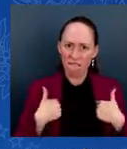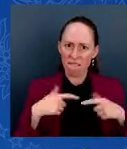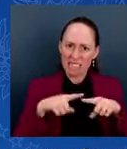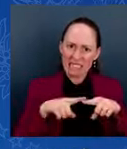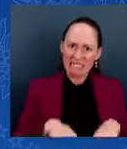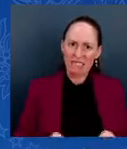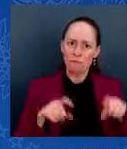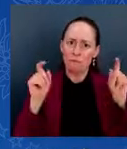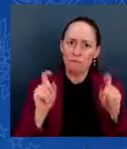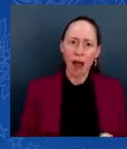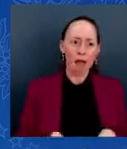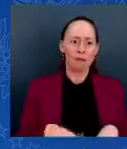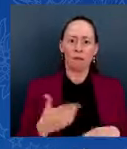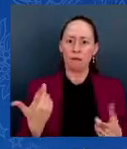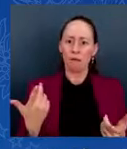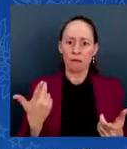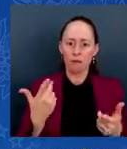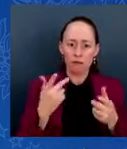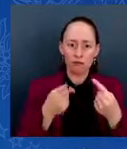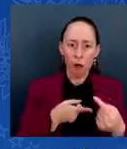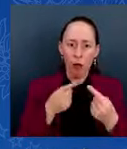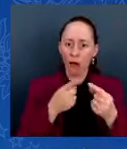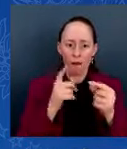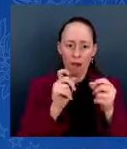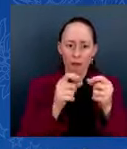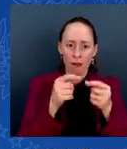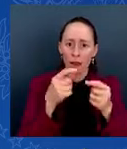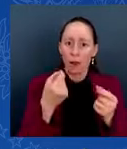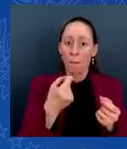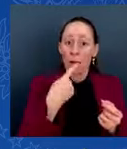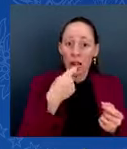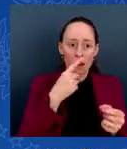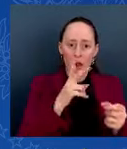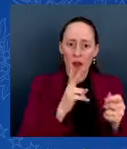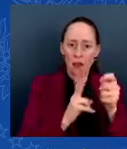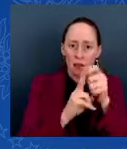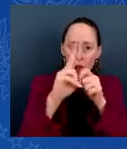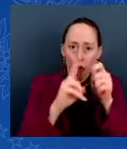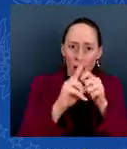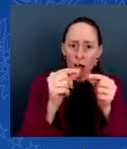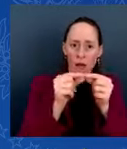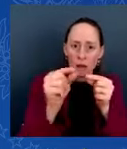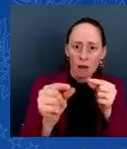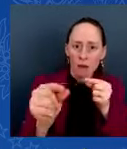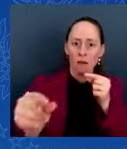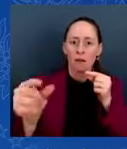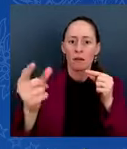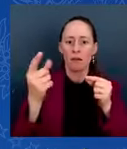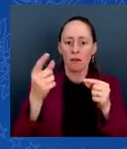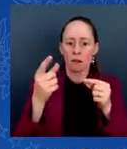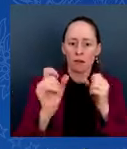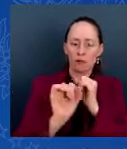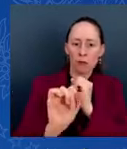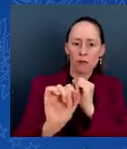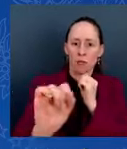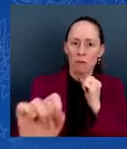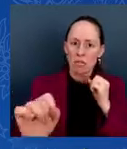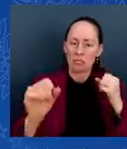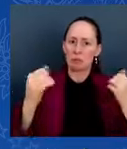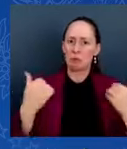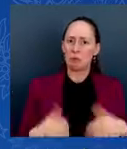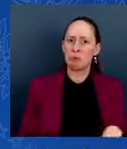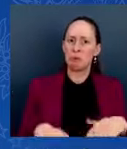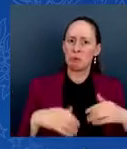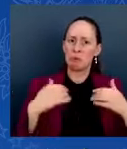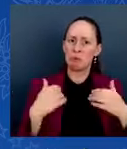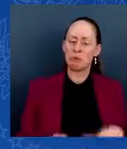in half, forego prescriptions entirely because the prescription drugs are totally unaffordable. The woman you all met,